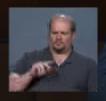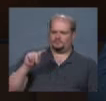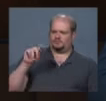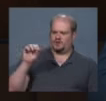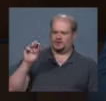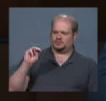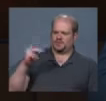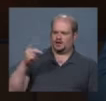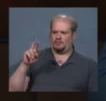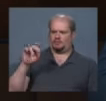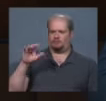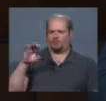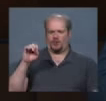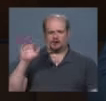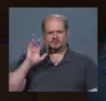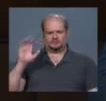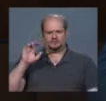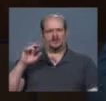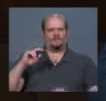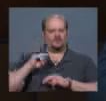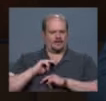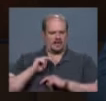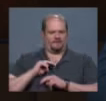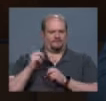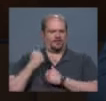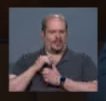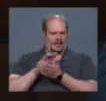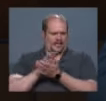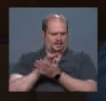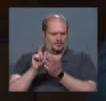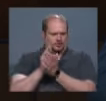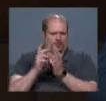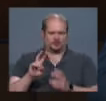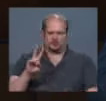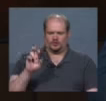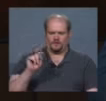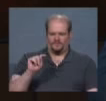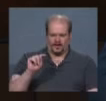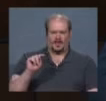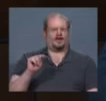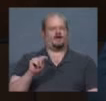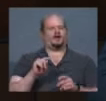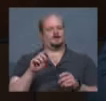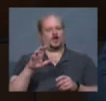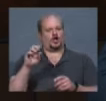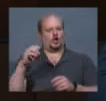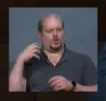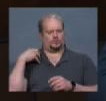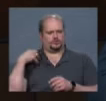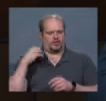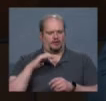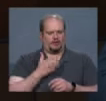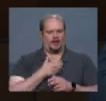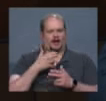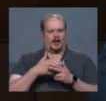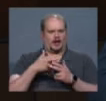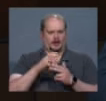Prince, who is a Naval Academy graduate and a veteran, is co-chairing